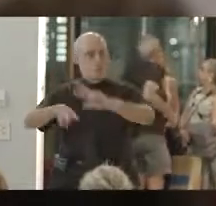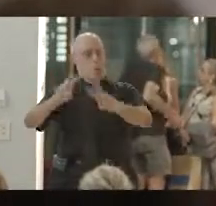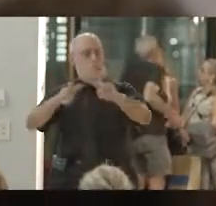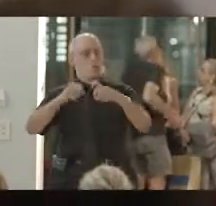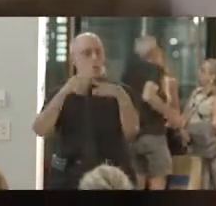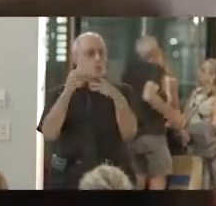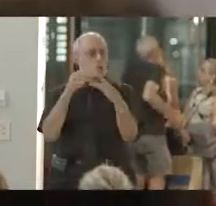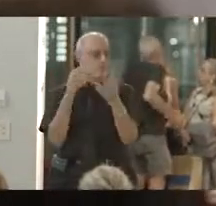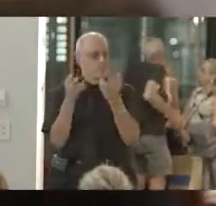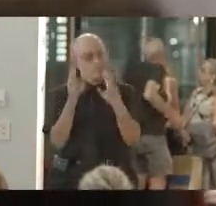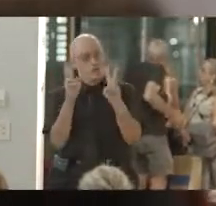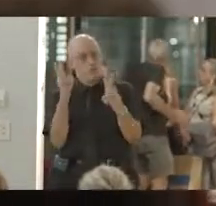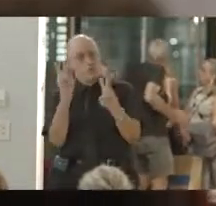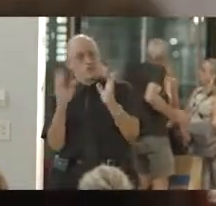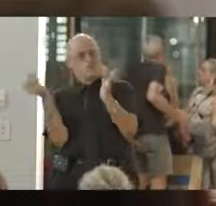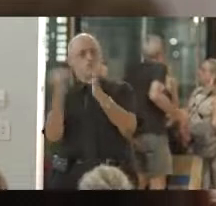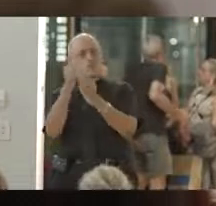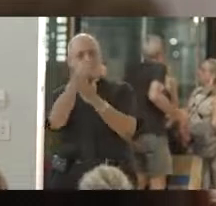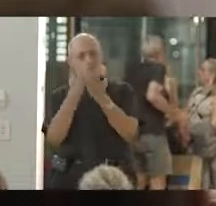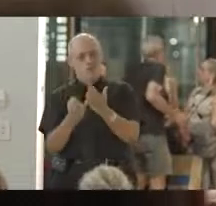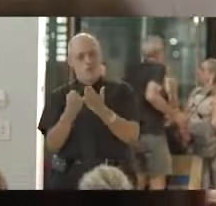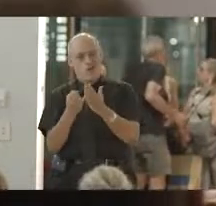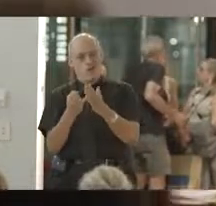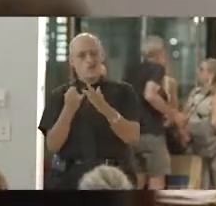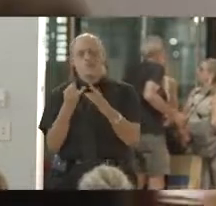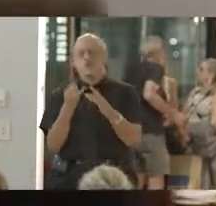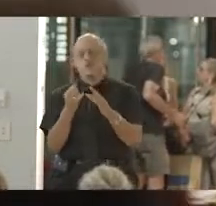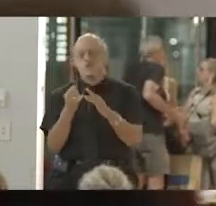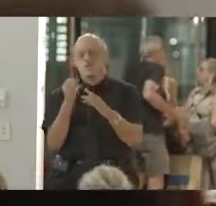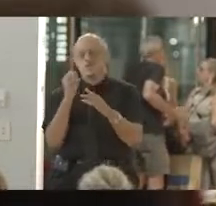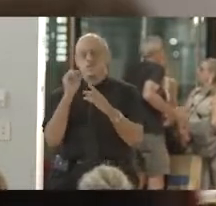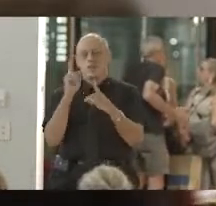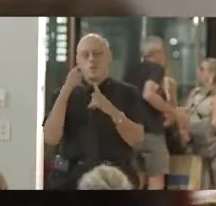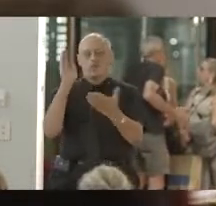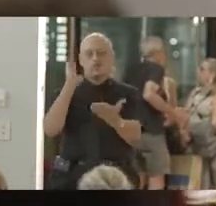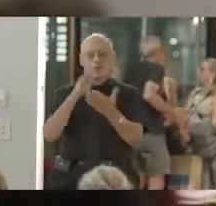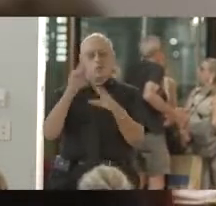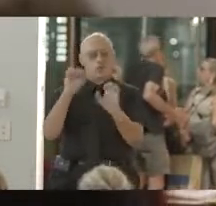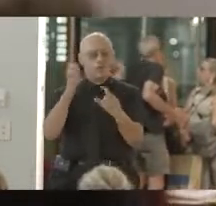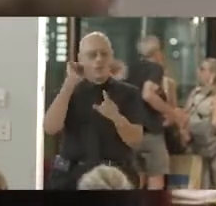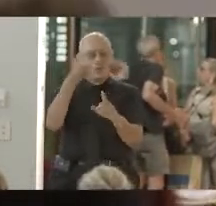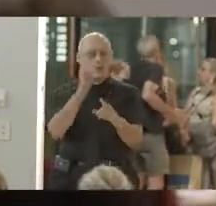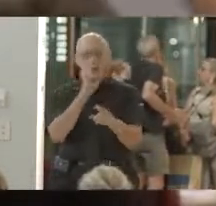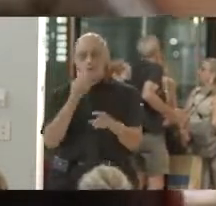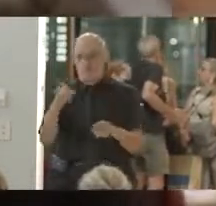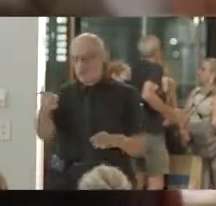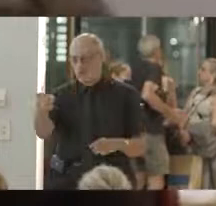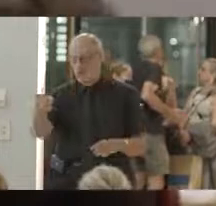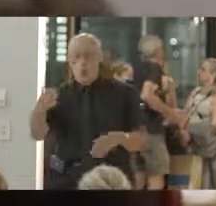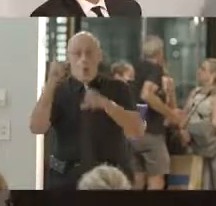work, redesigning the engineering of that lawn to increase drainage and frankly reduce that possibility where possible.